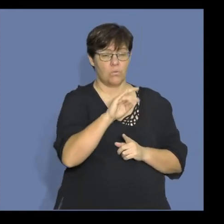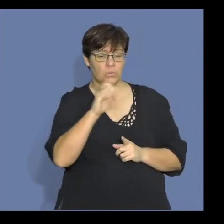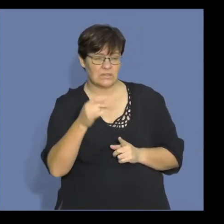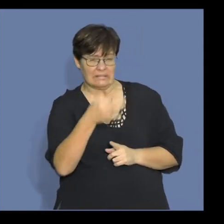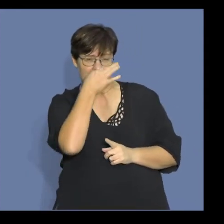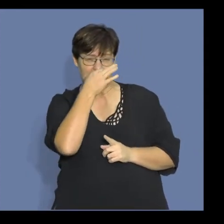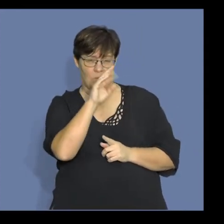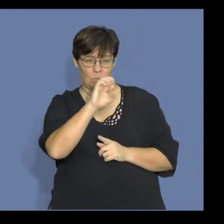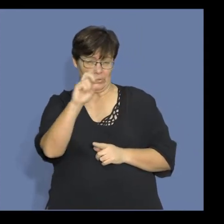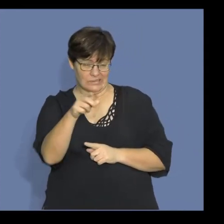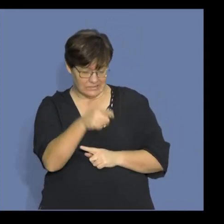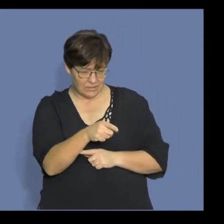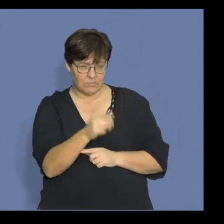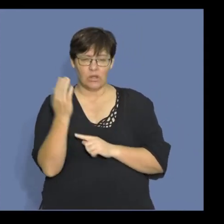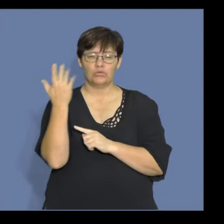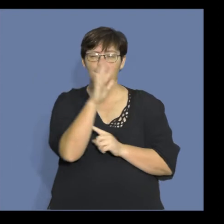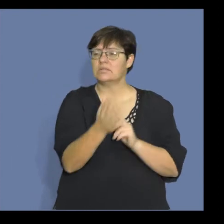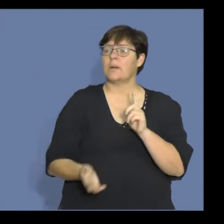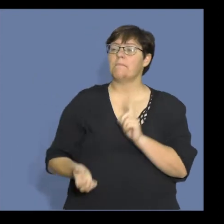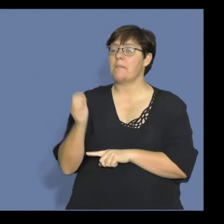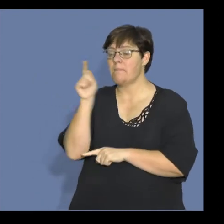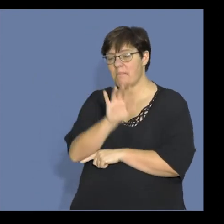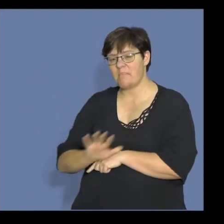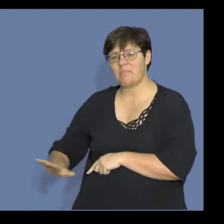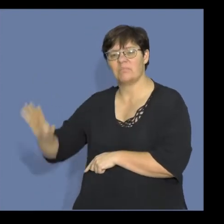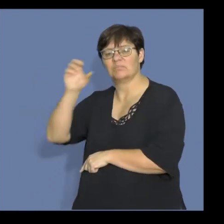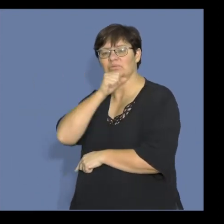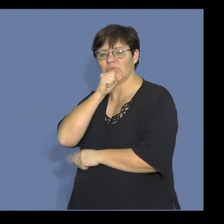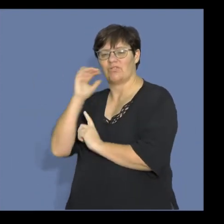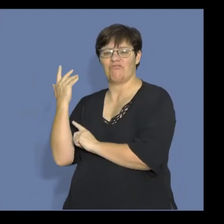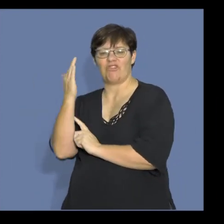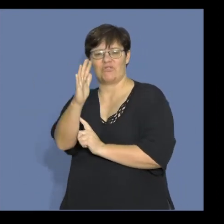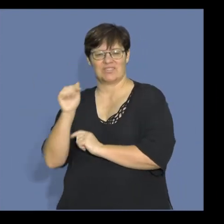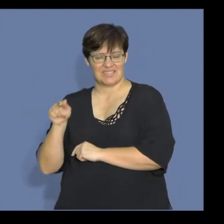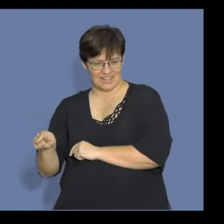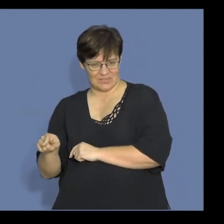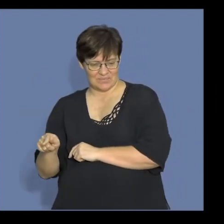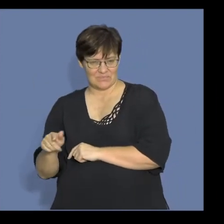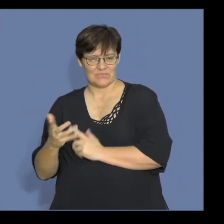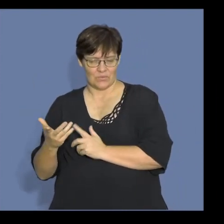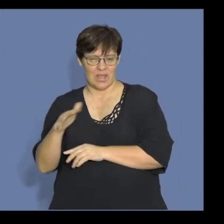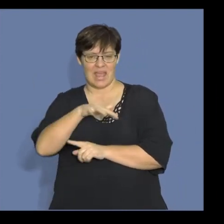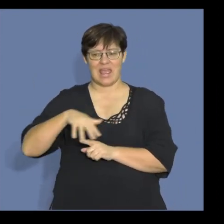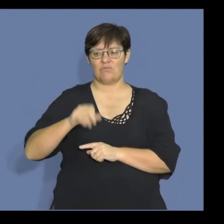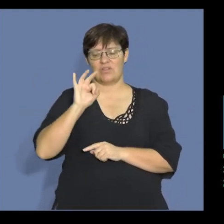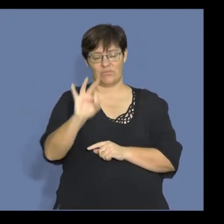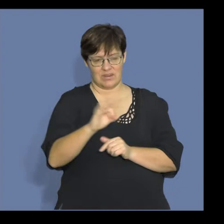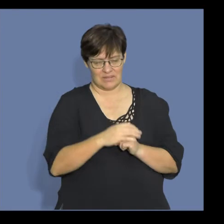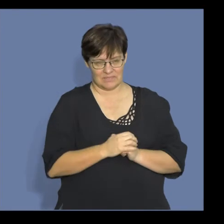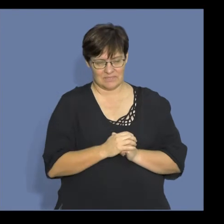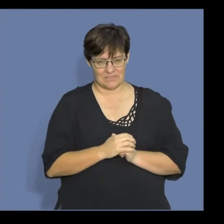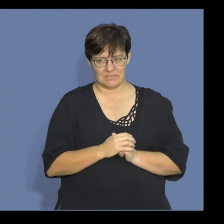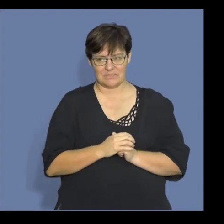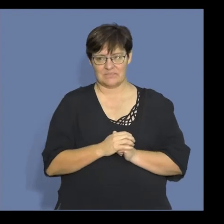and your stinkwood. These are trees that are found around your forest biomes, and that would be in area